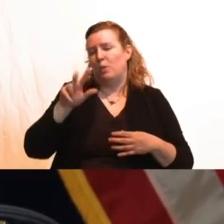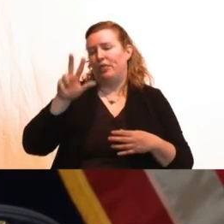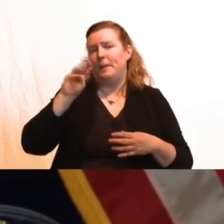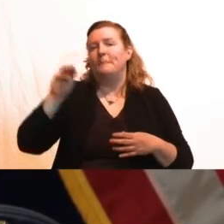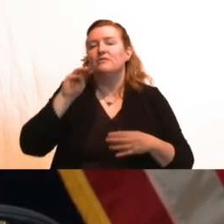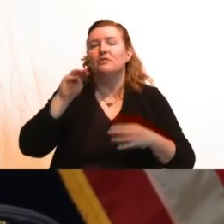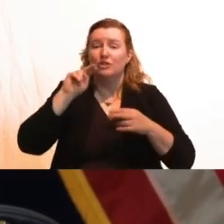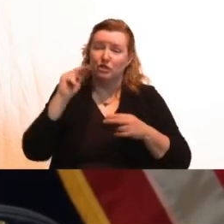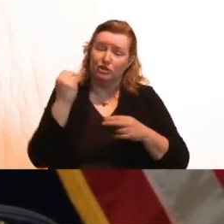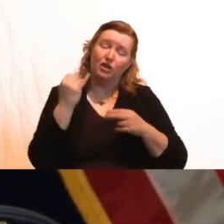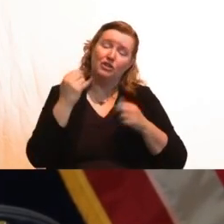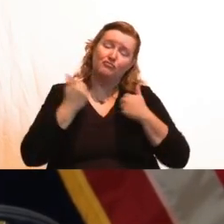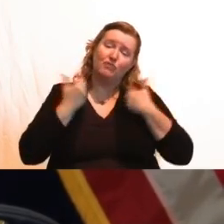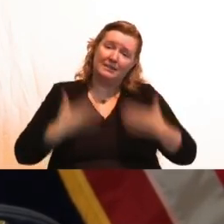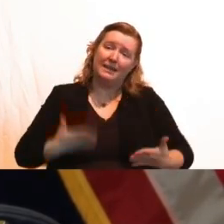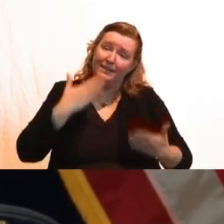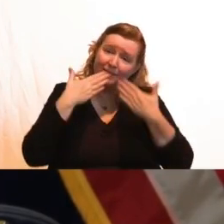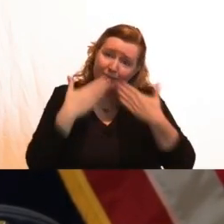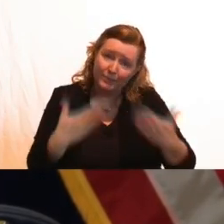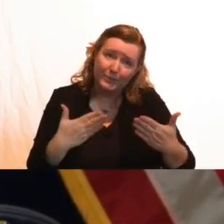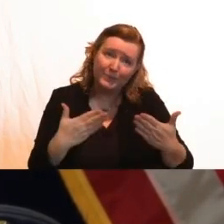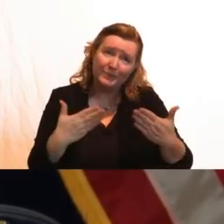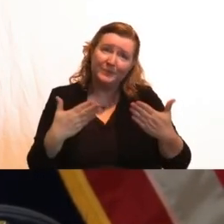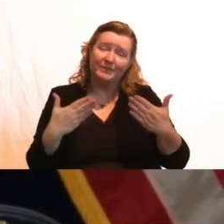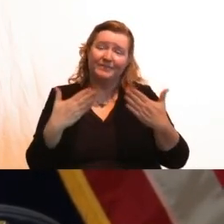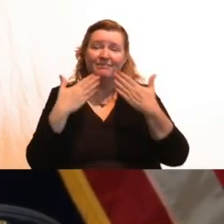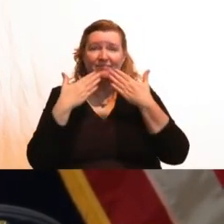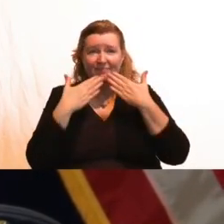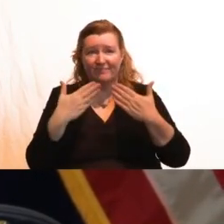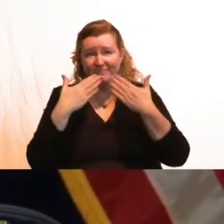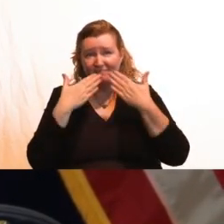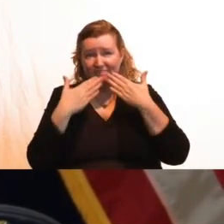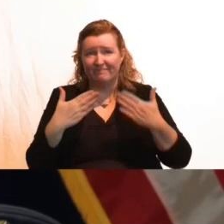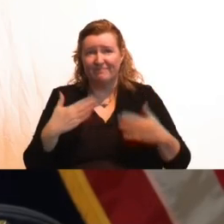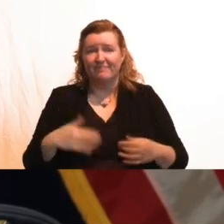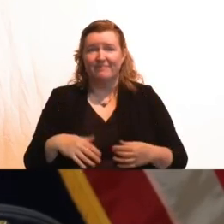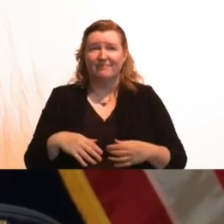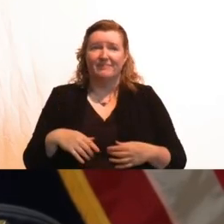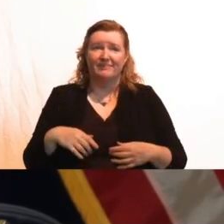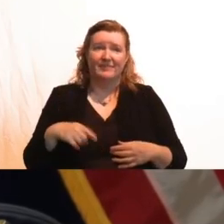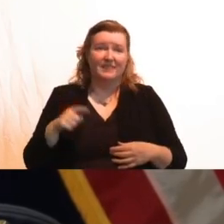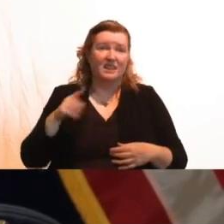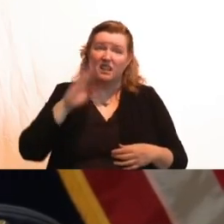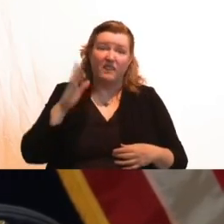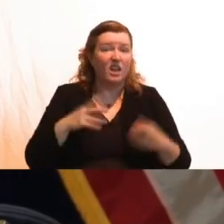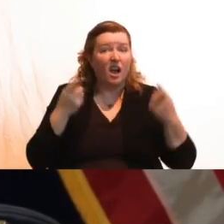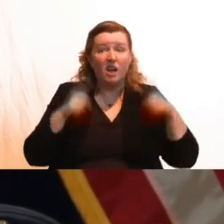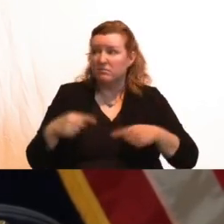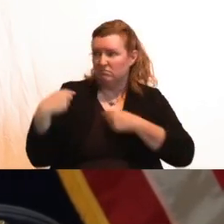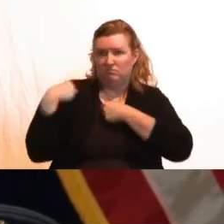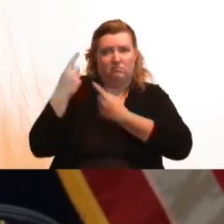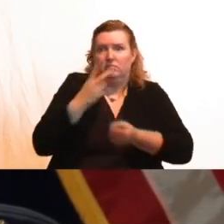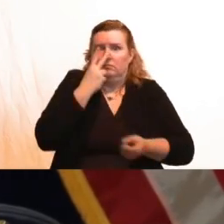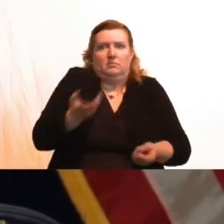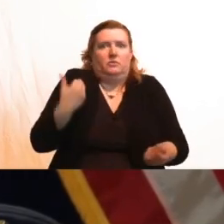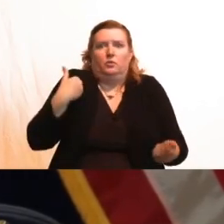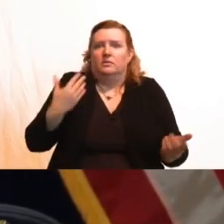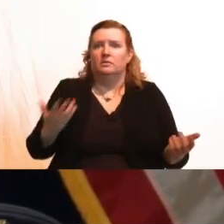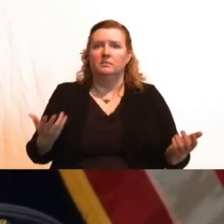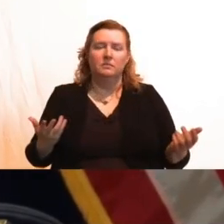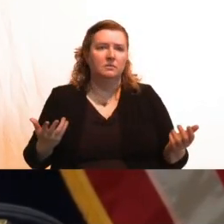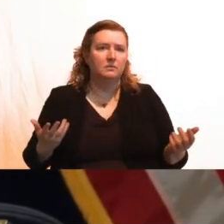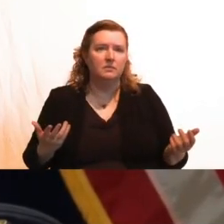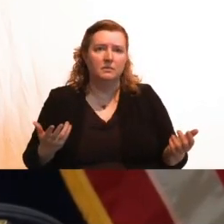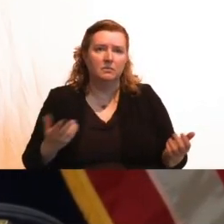was certainly, personally and professionally, one of the most humbling honors of my life and career. So I thank